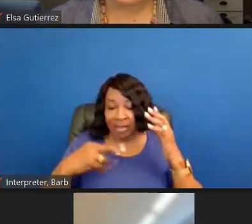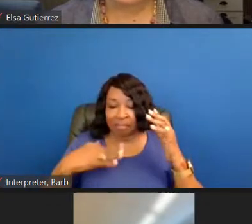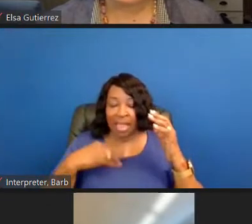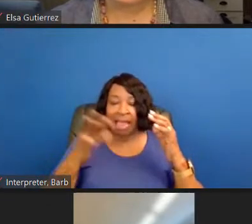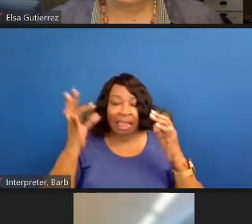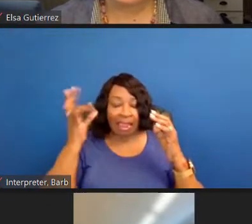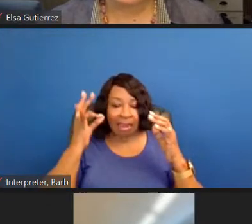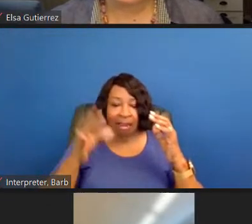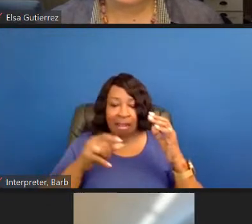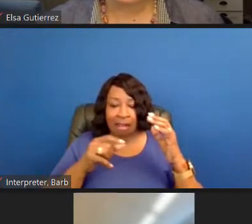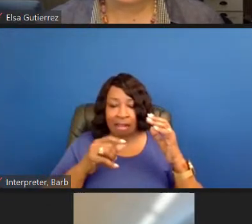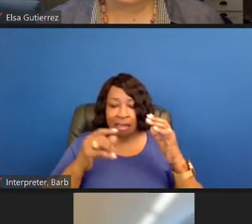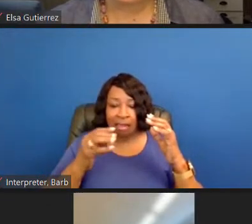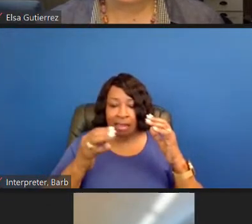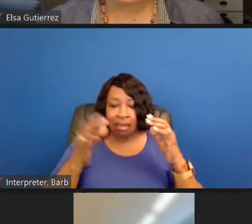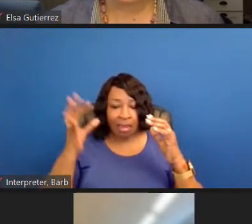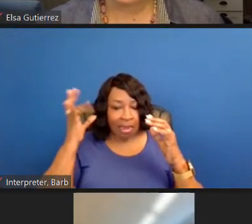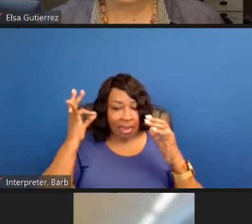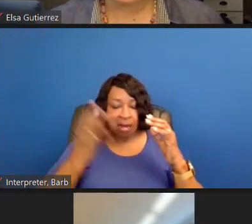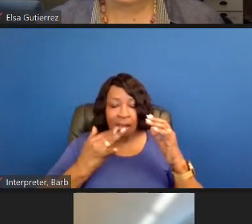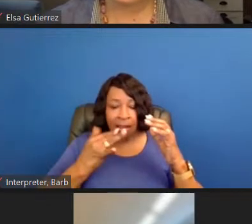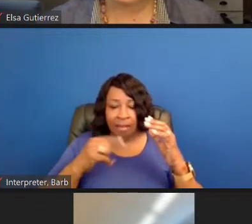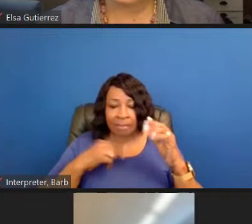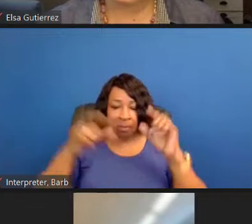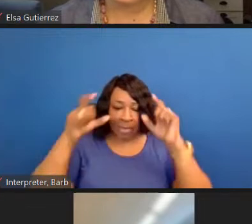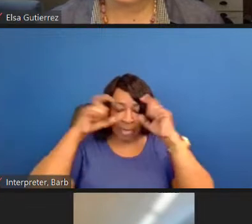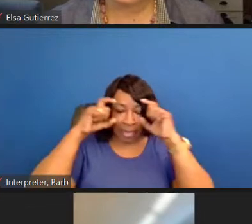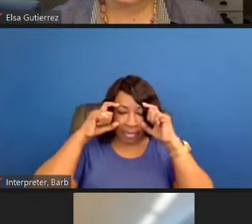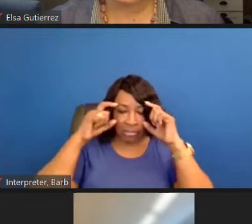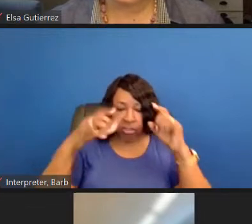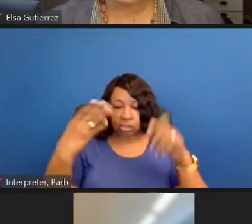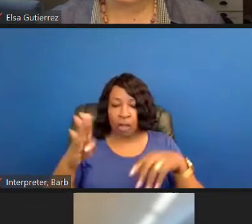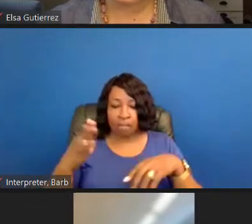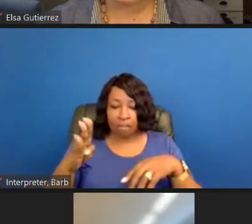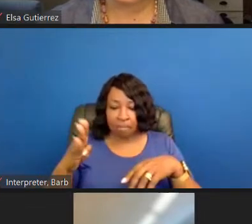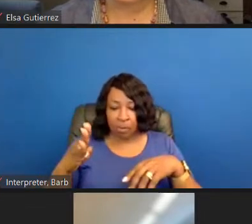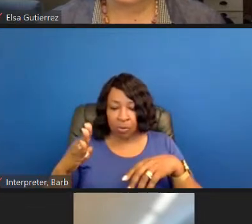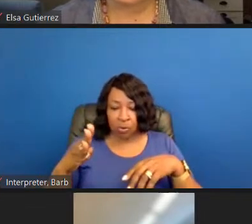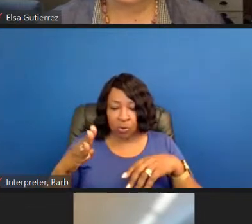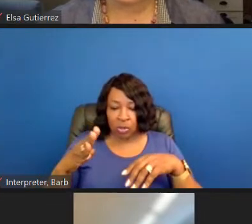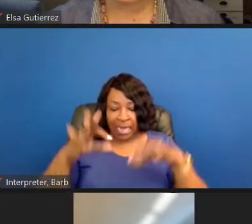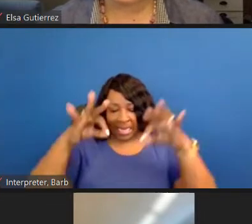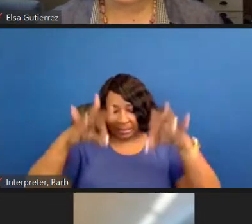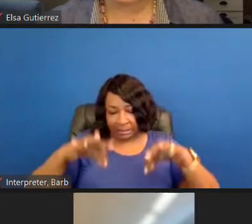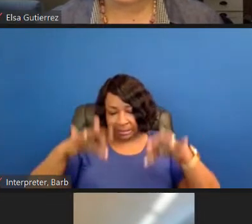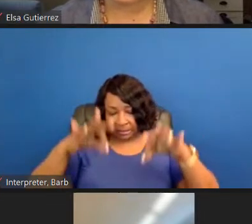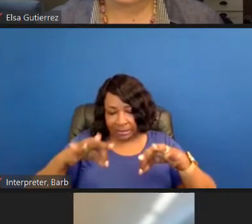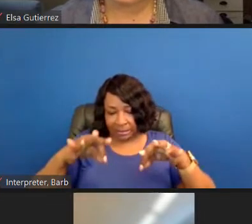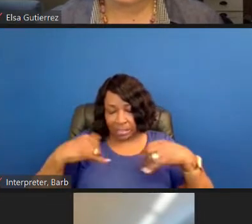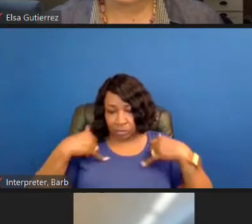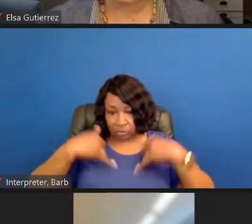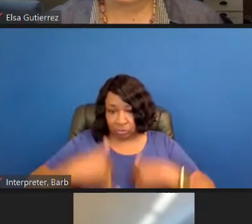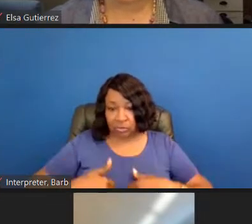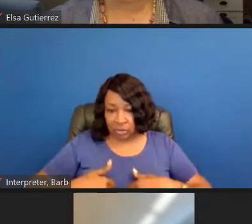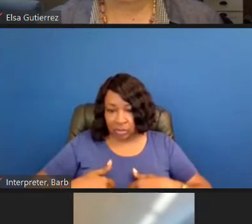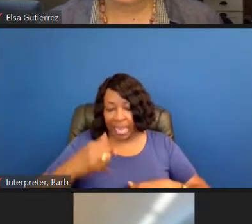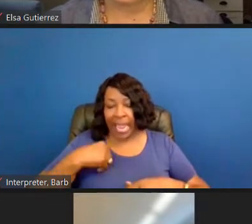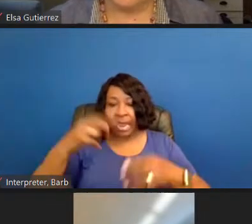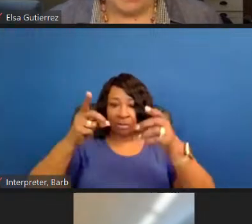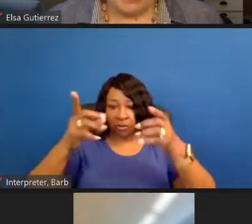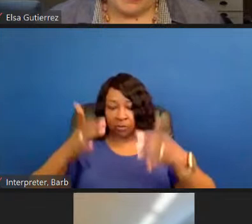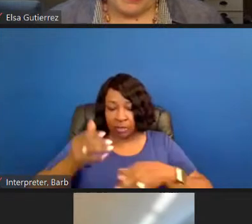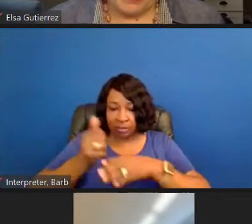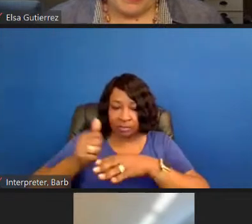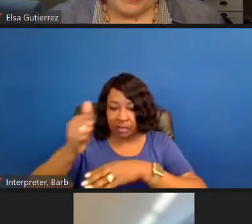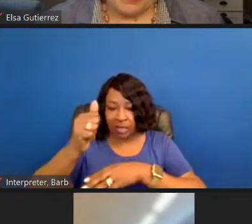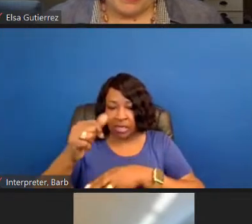wear glasses. And I have a blue kind of tie-dyed shirt on today. And I am the director of the Great